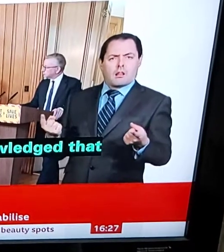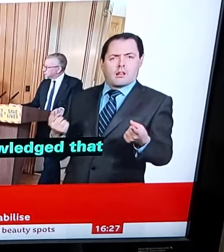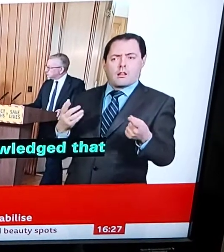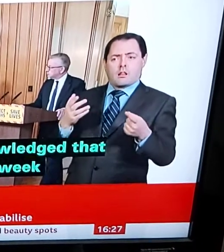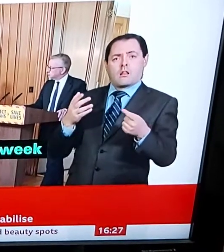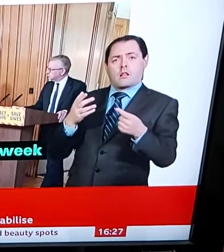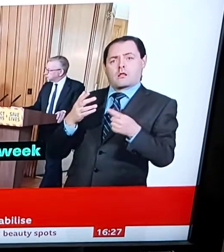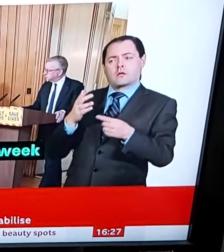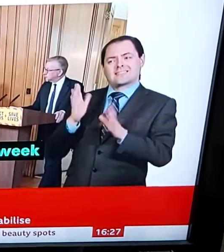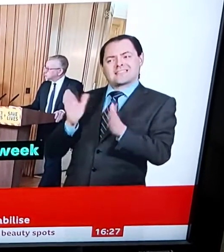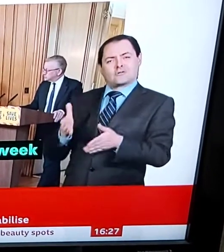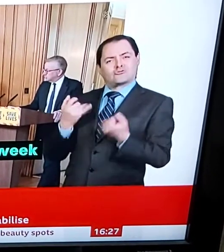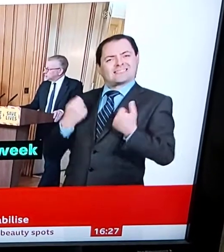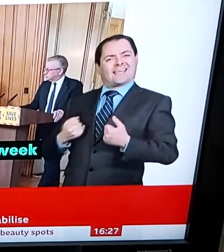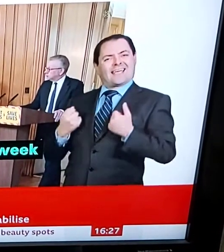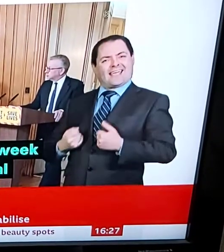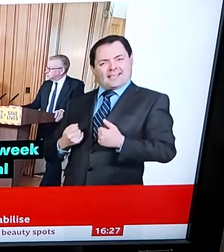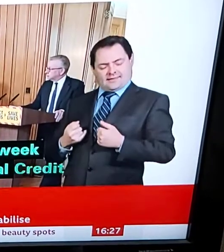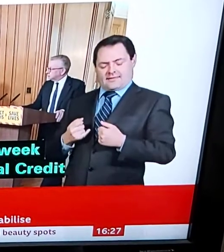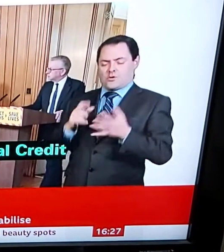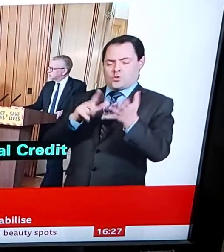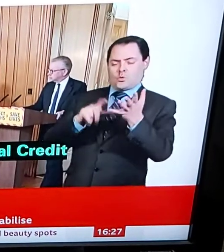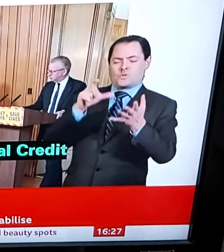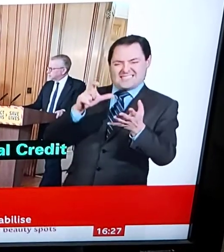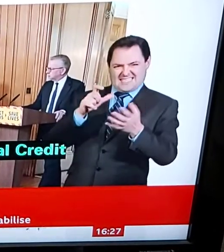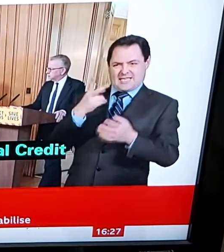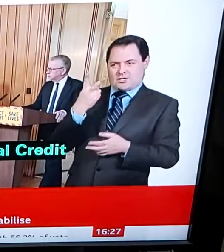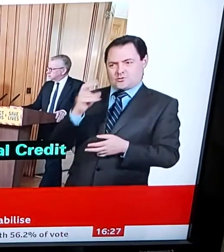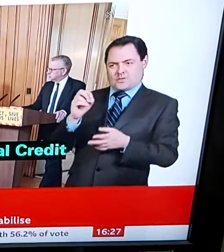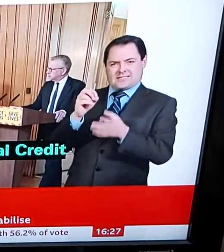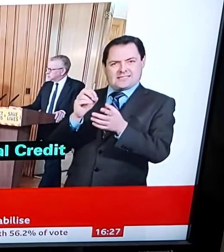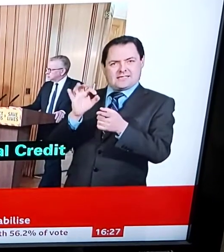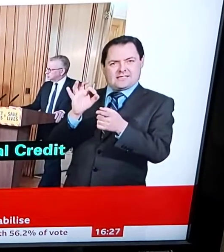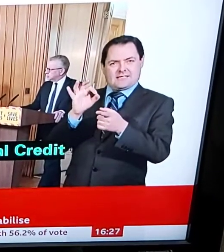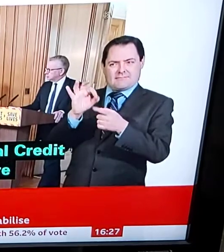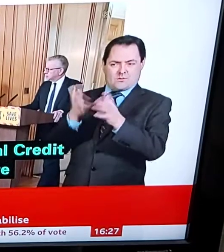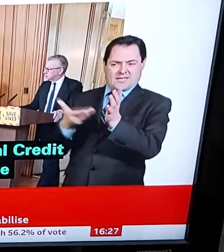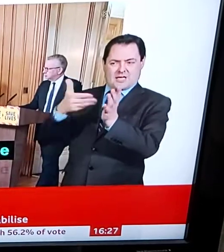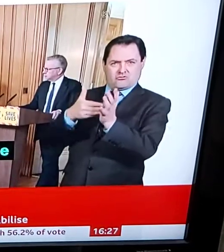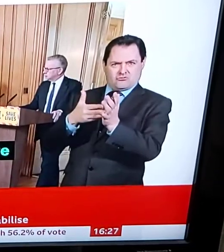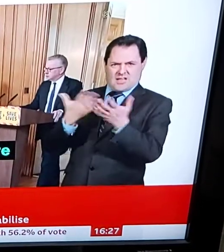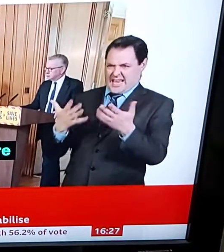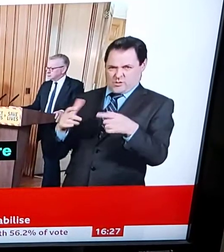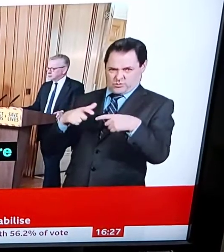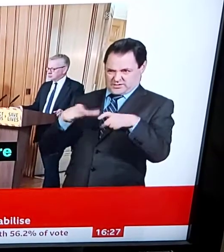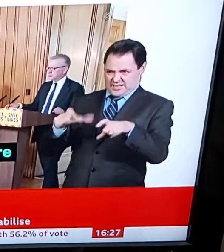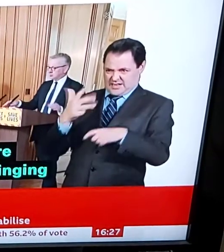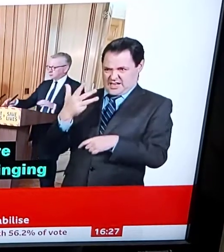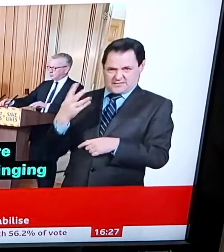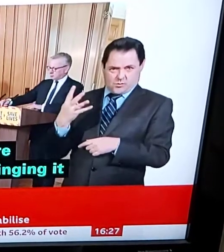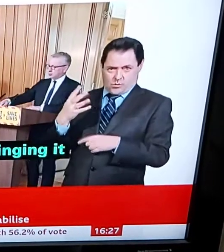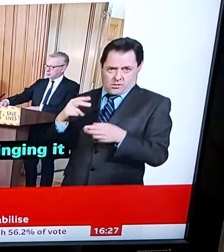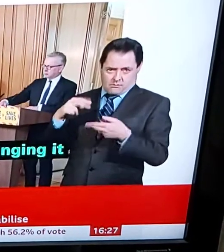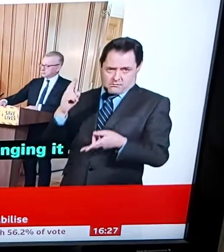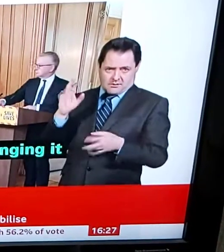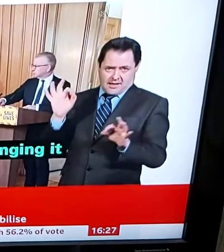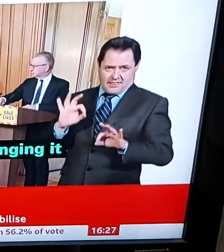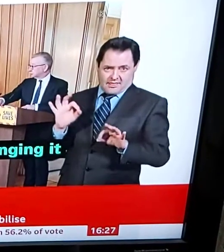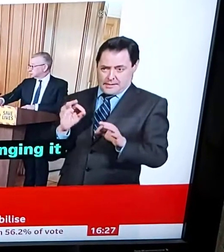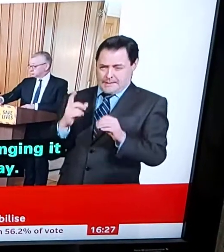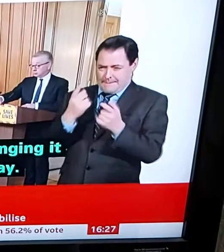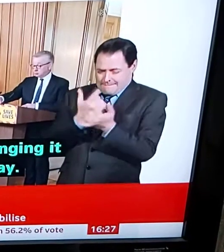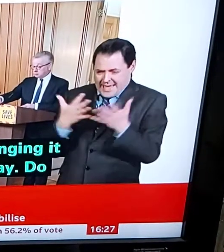the government, but only by £20 a week, bringing it in line with statutory sick pay. Do you believe that that is acceptable when you have millions of people,